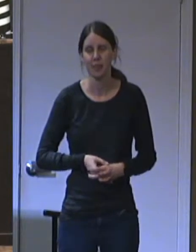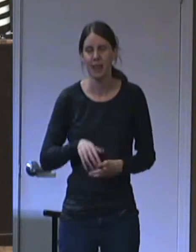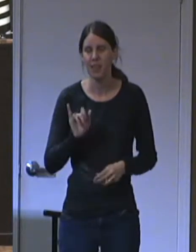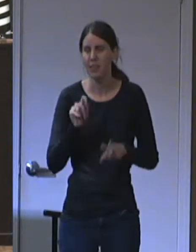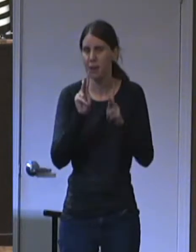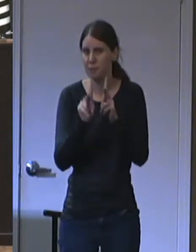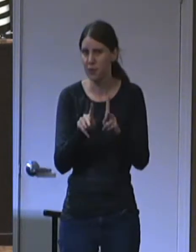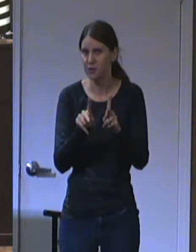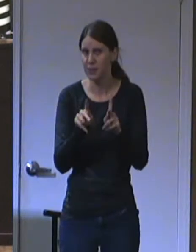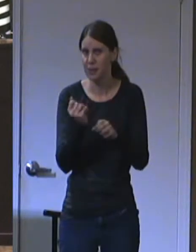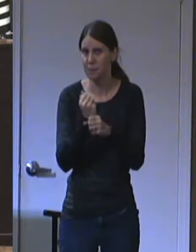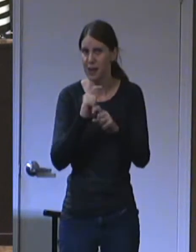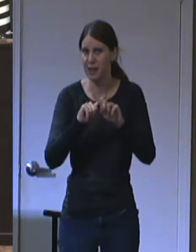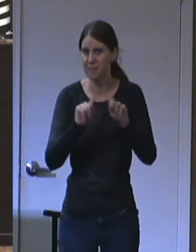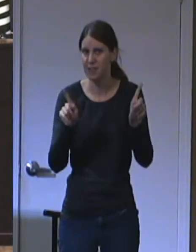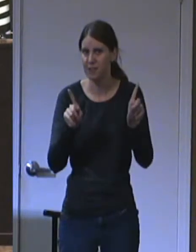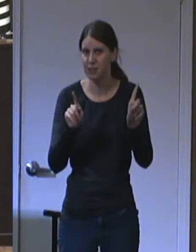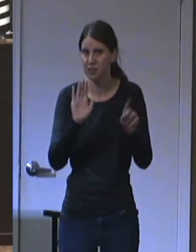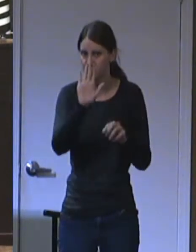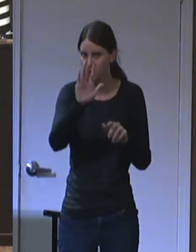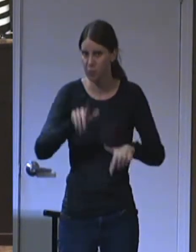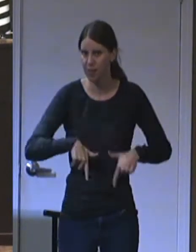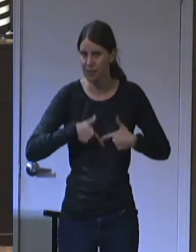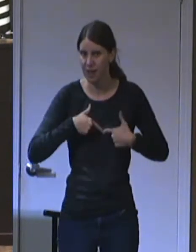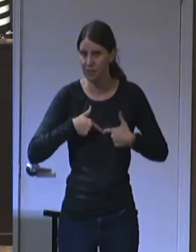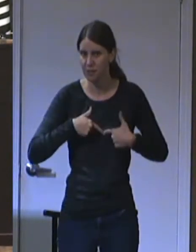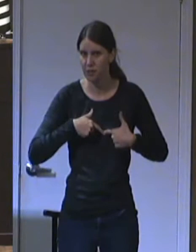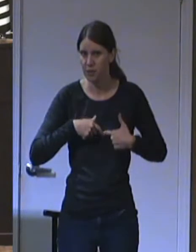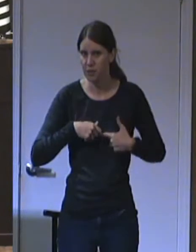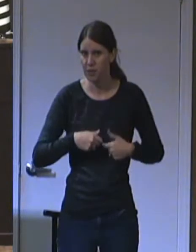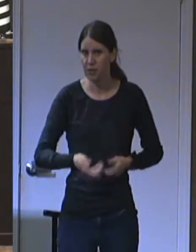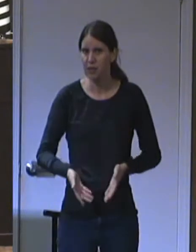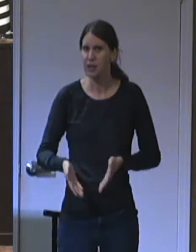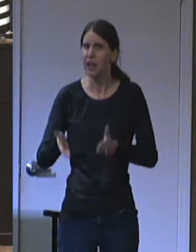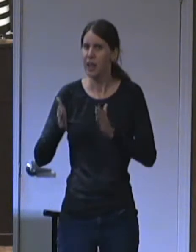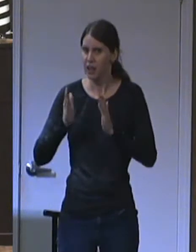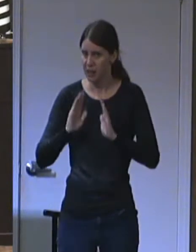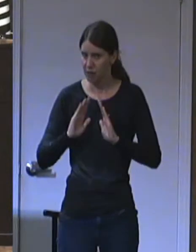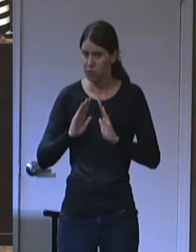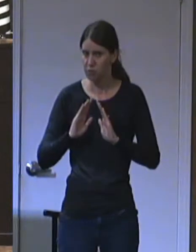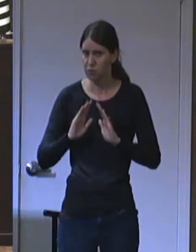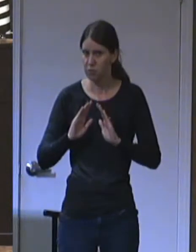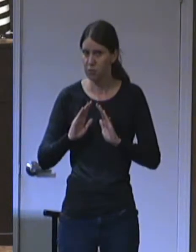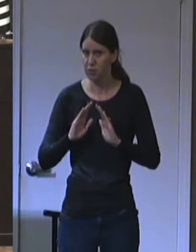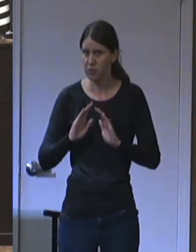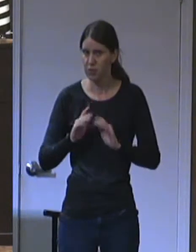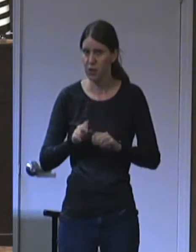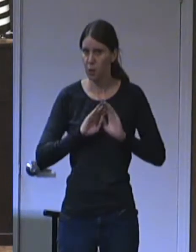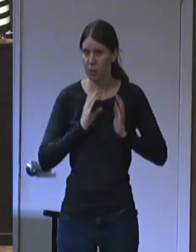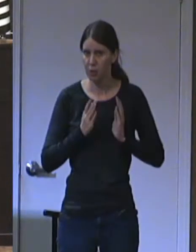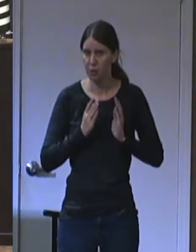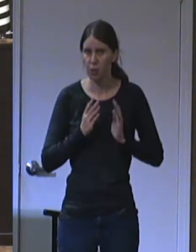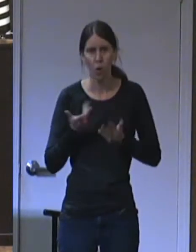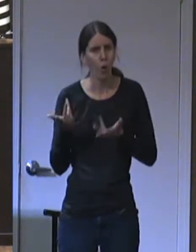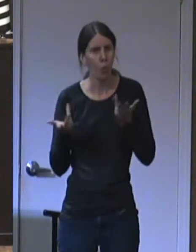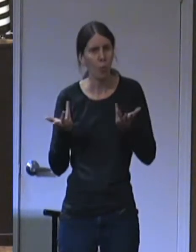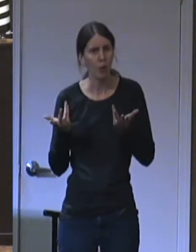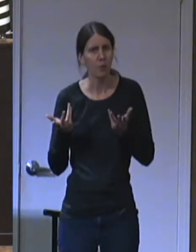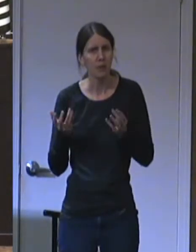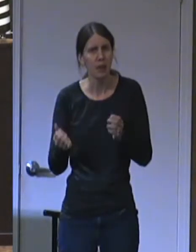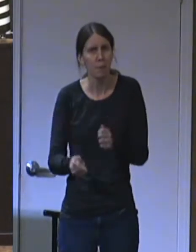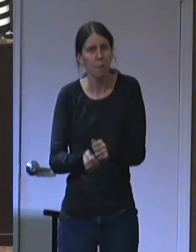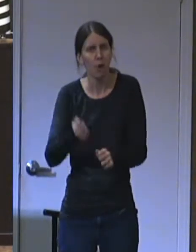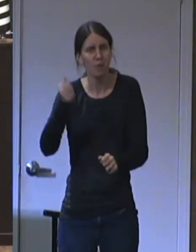That person that made a difference and that opening up yourself to that help, what was the most significant